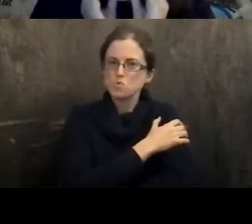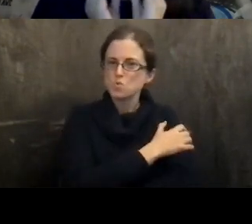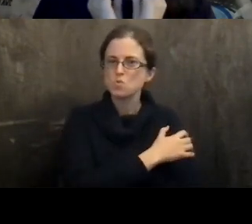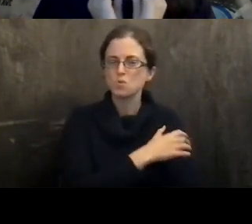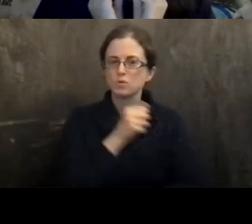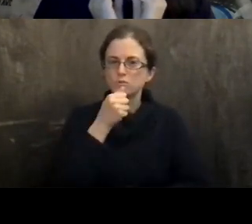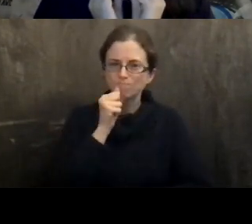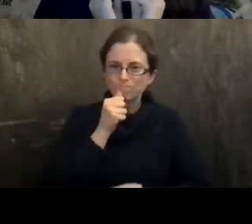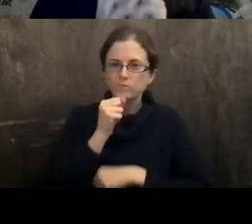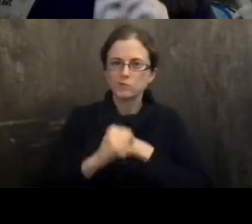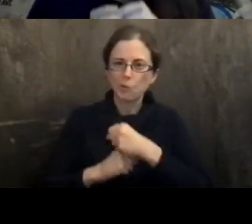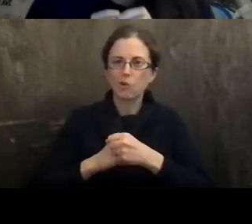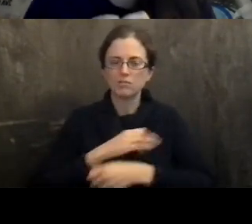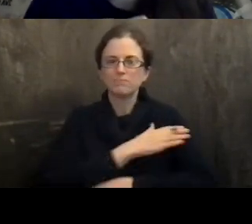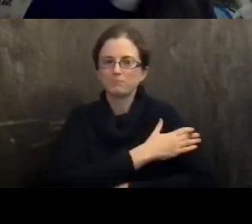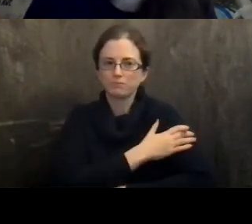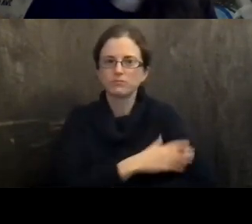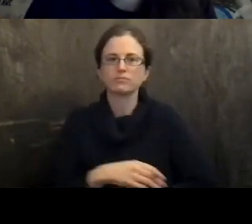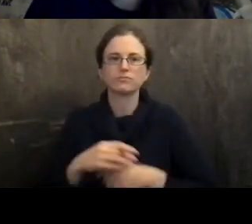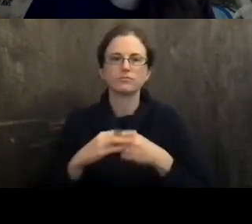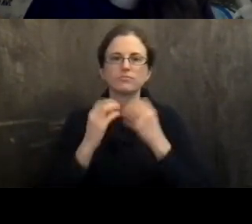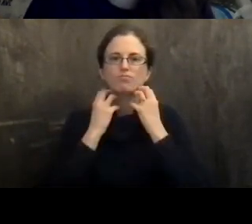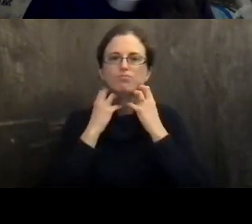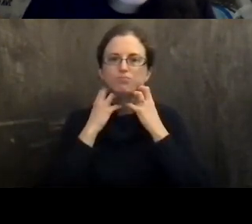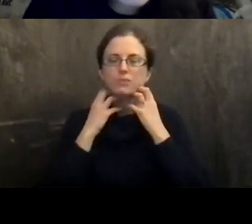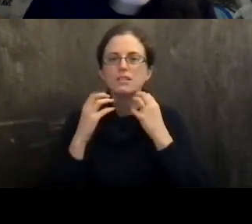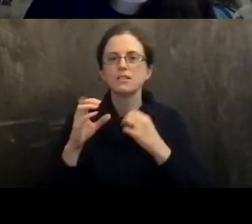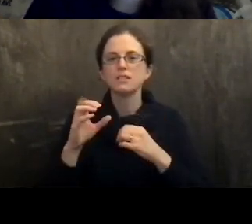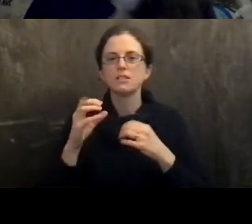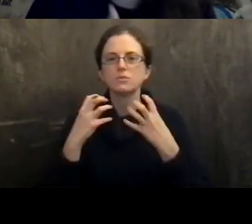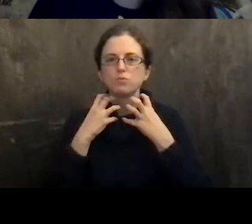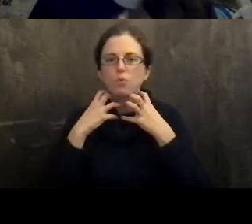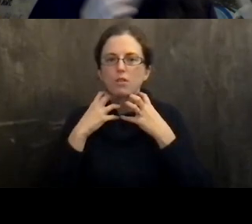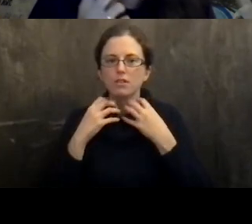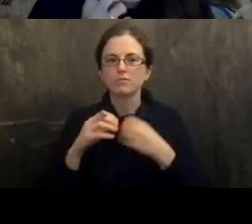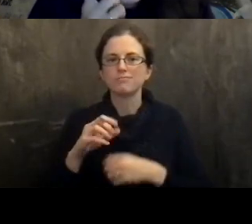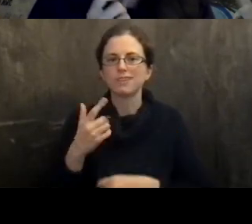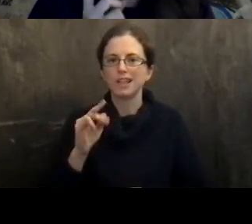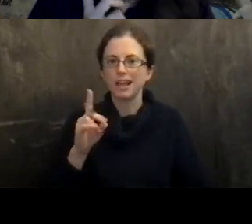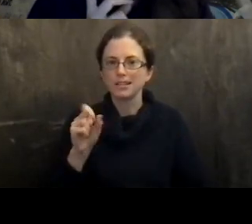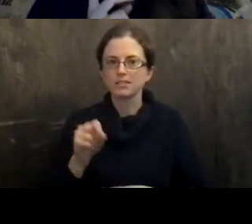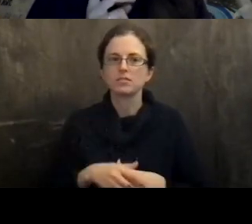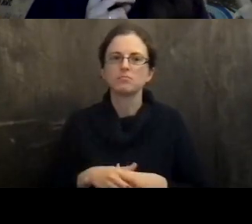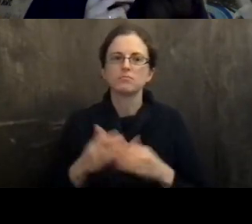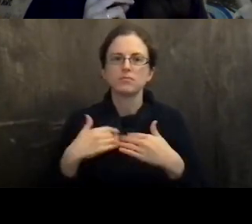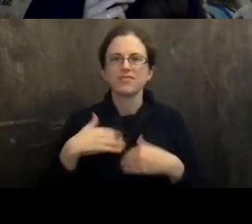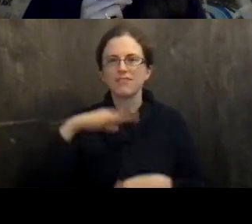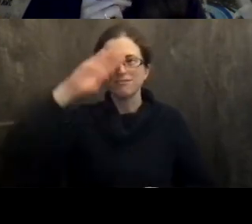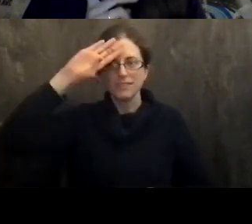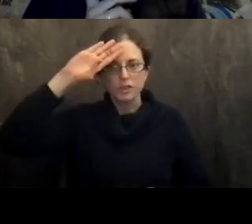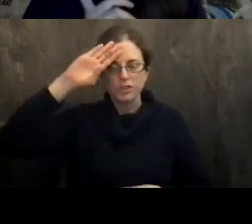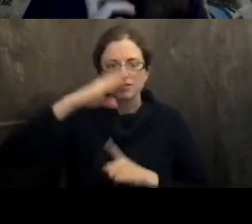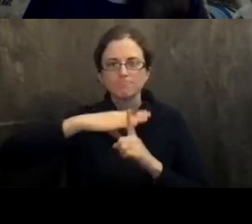swollen glands, fever, chills, fatigue, muscle aches, headaches,